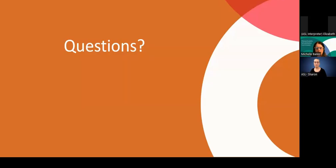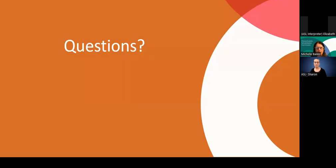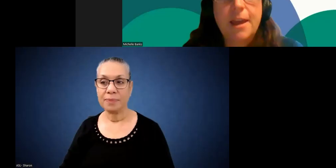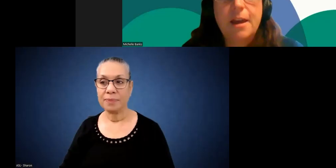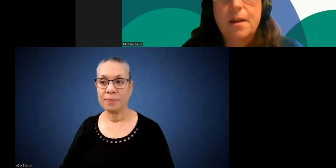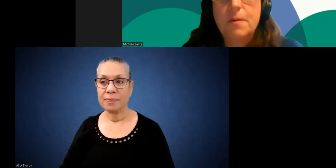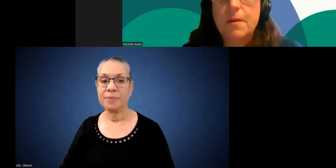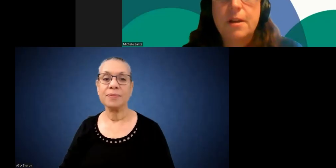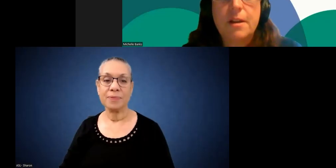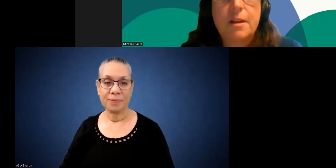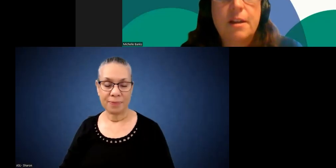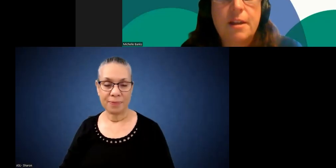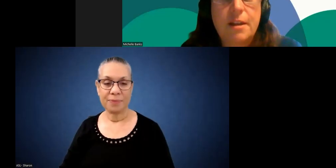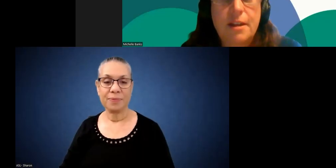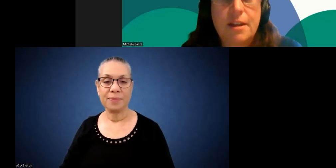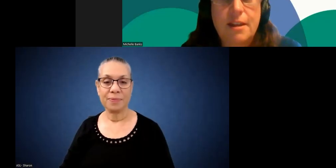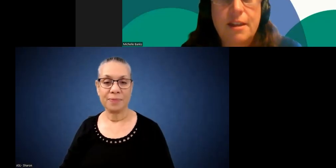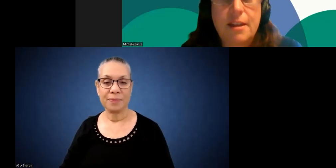There we go.